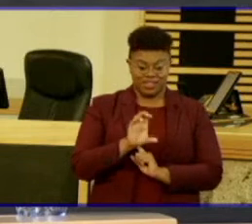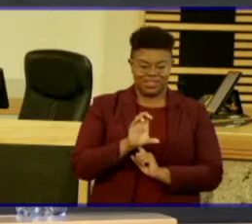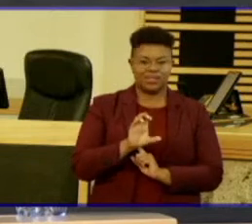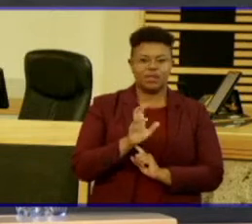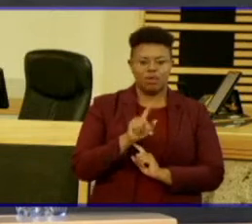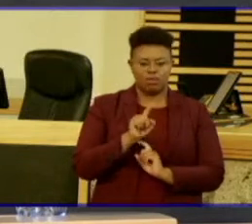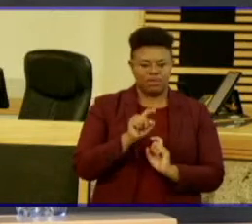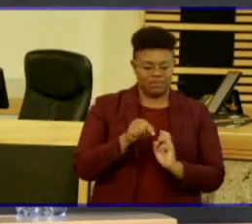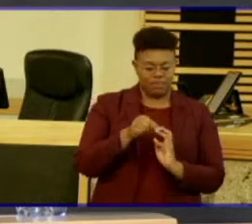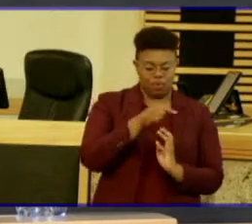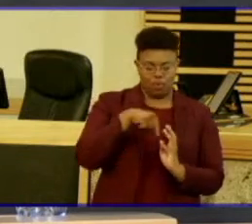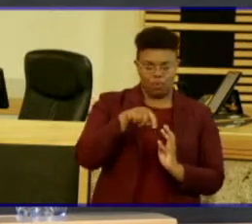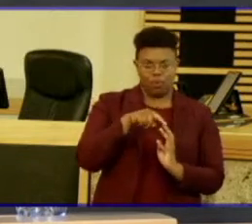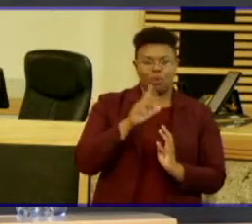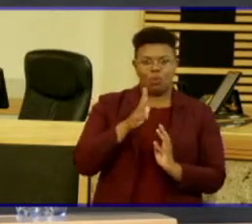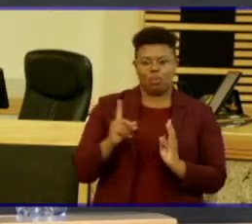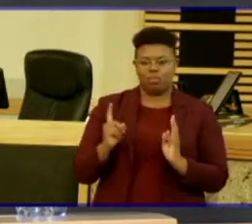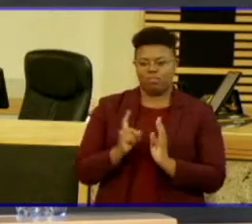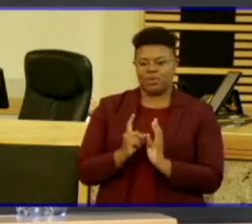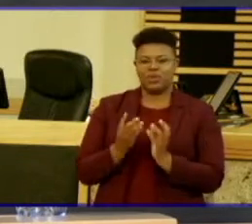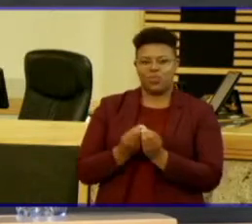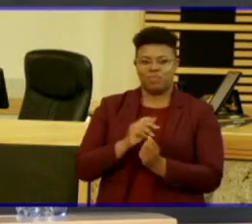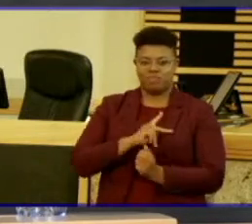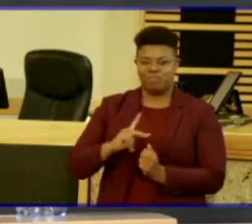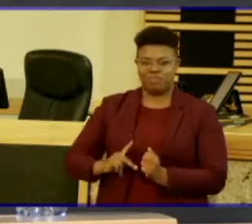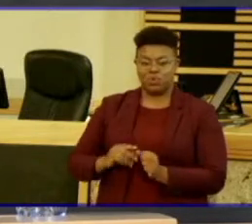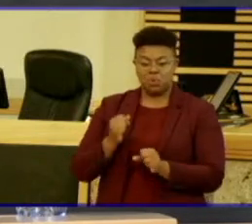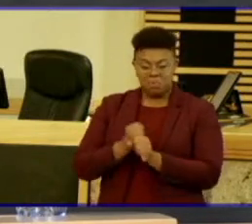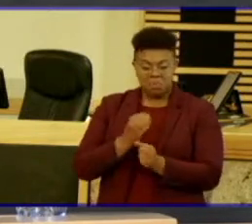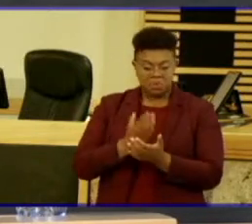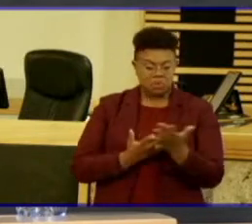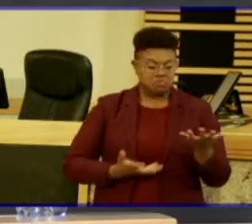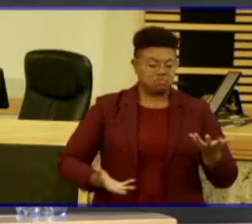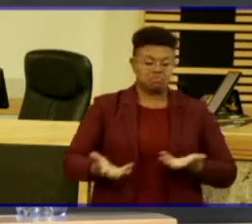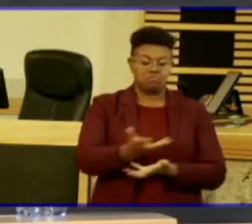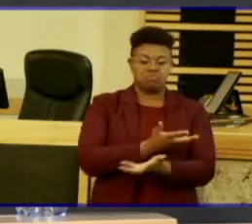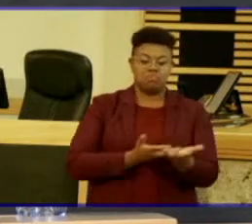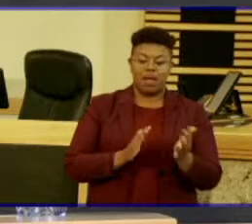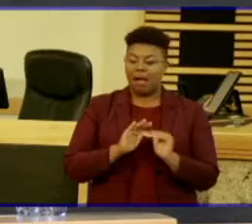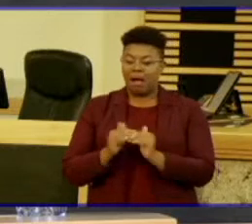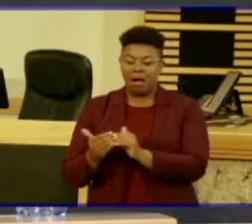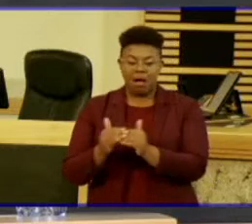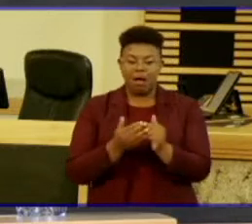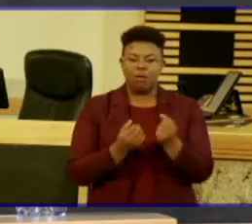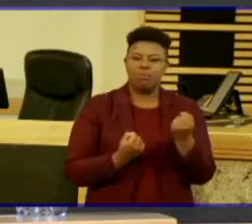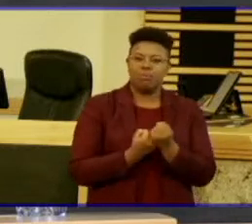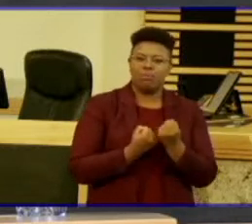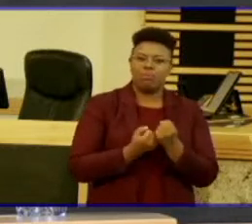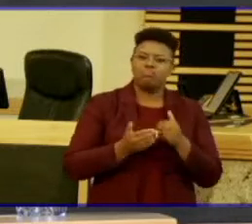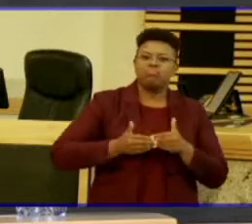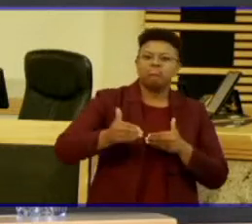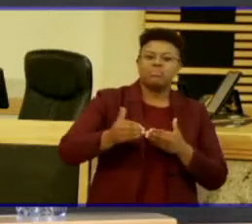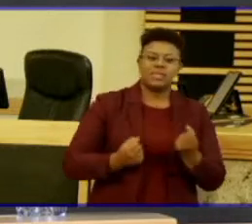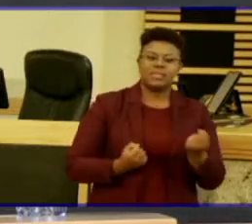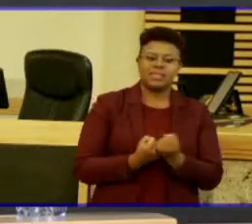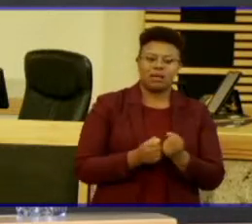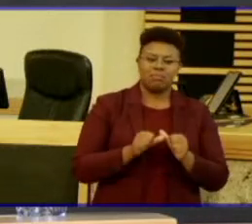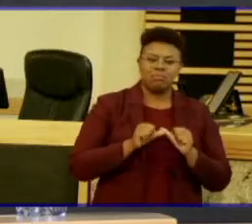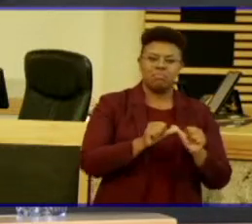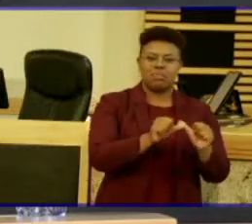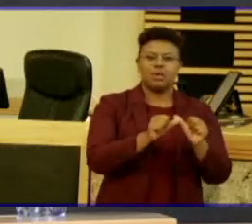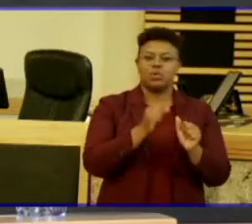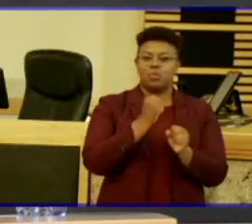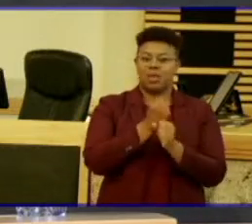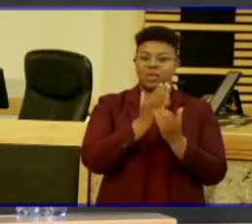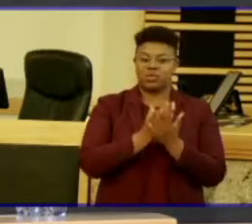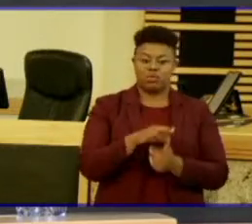to ensure that research and other initiatives at these universities support the development trajectory and the imperatives of our